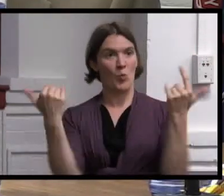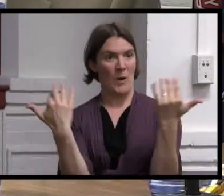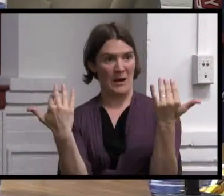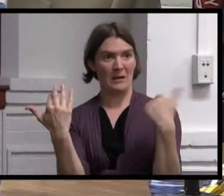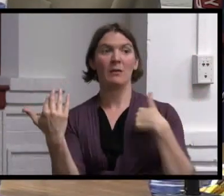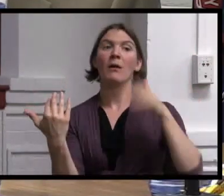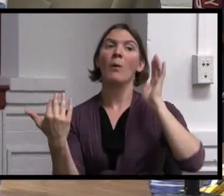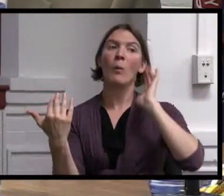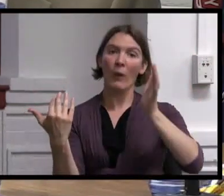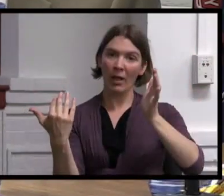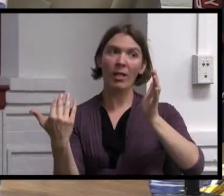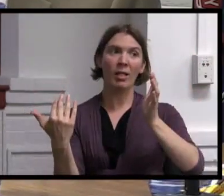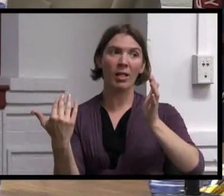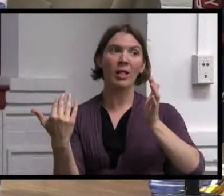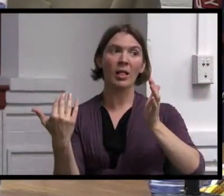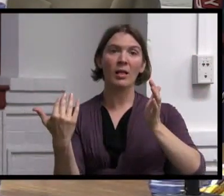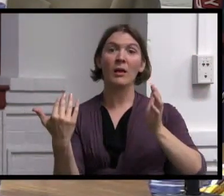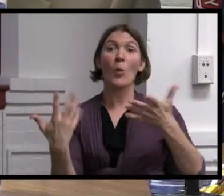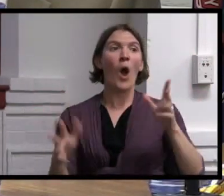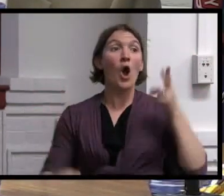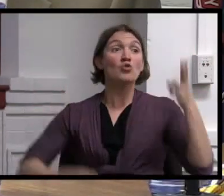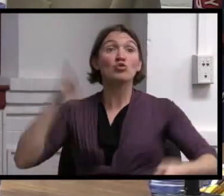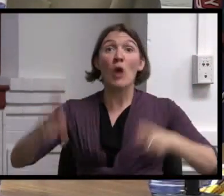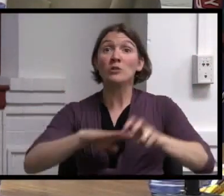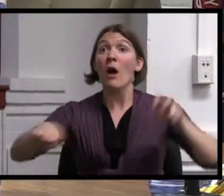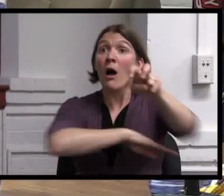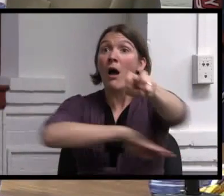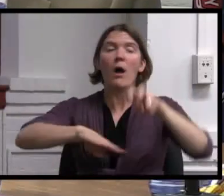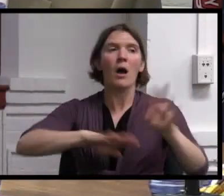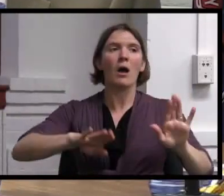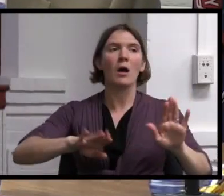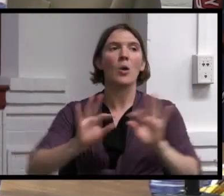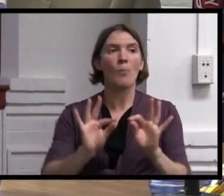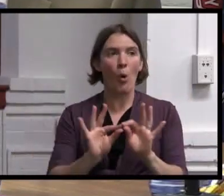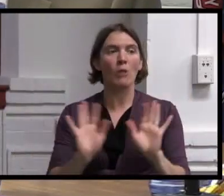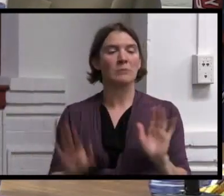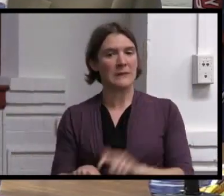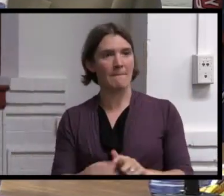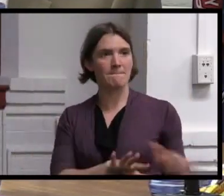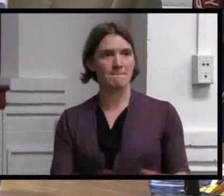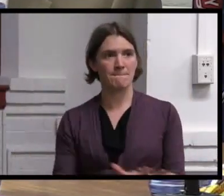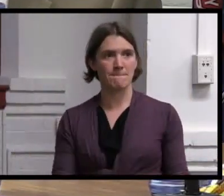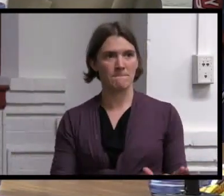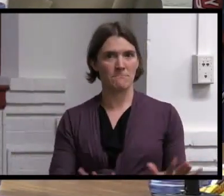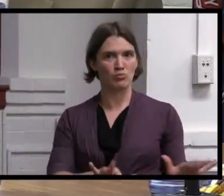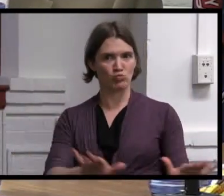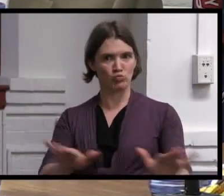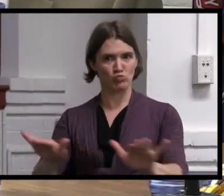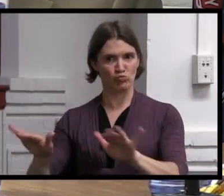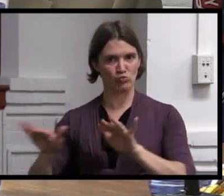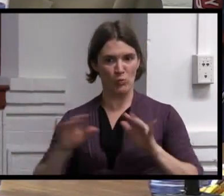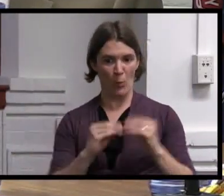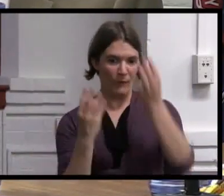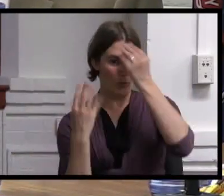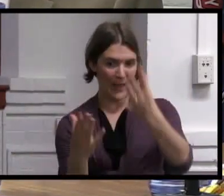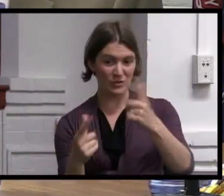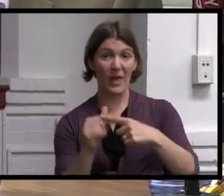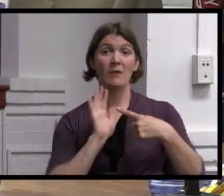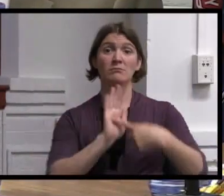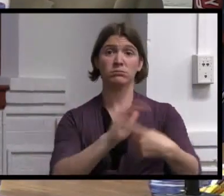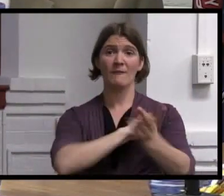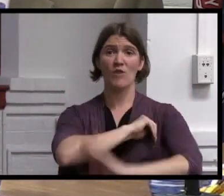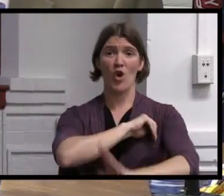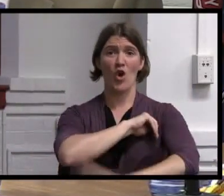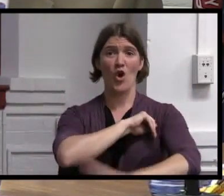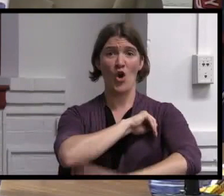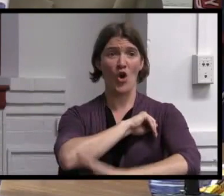going to not rush this. That's why we want to, you know, Peter's going to make a larger presentation in September, you know, after